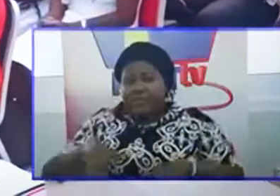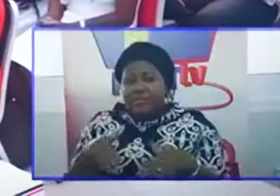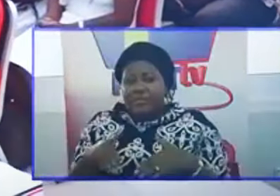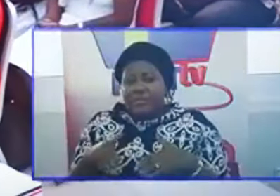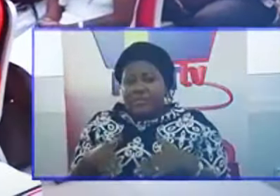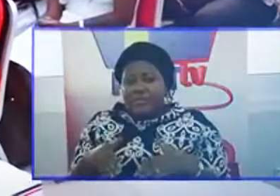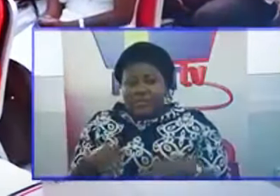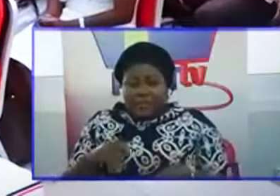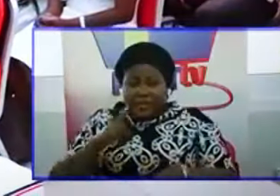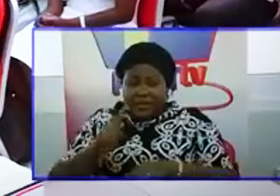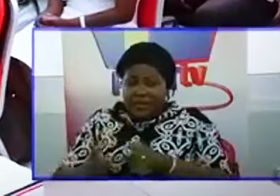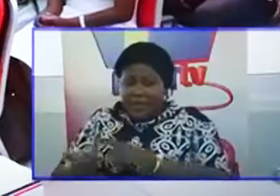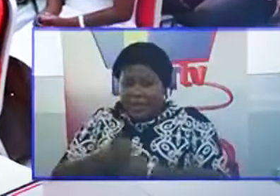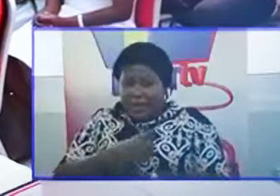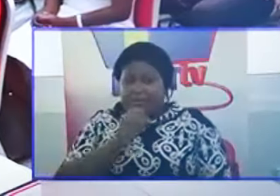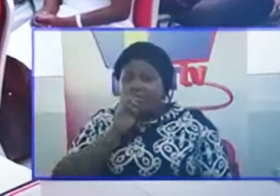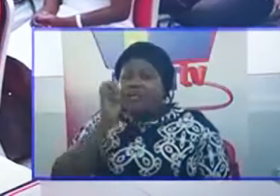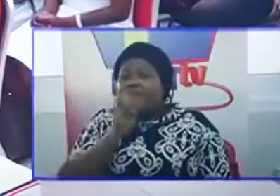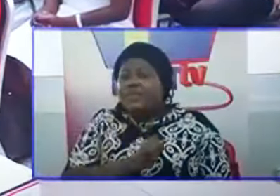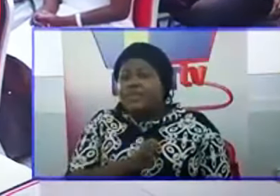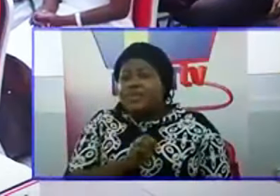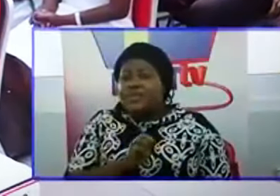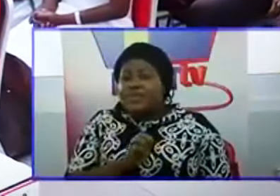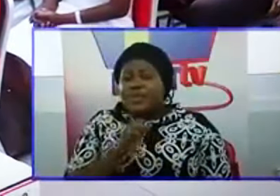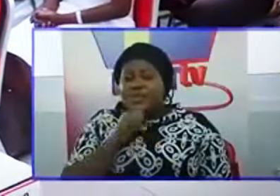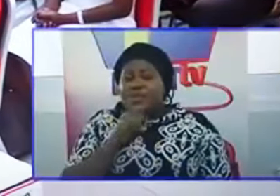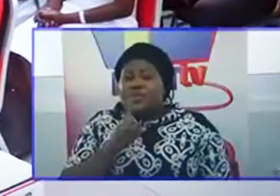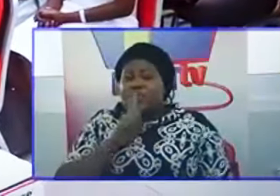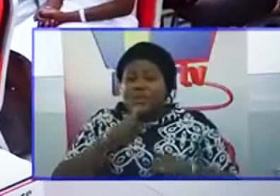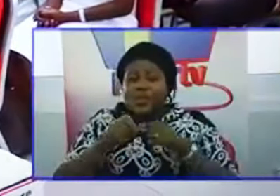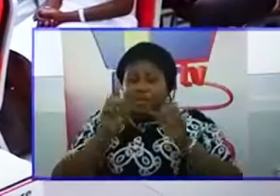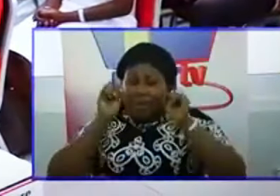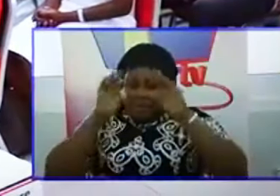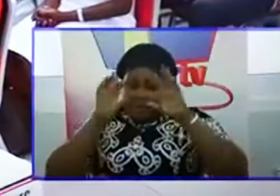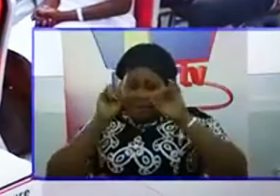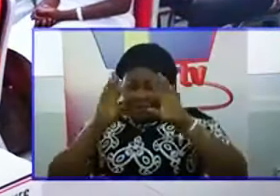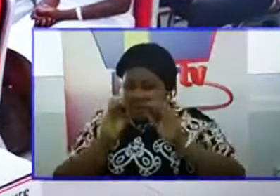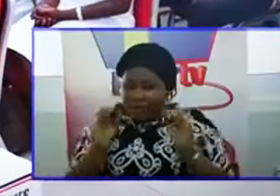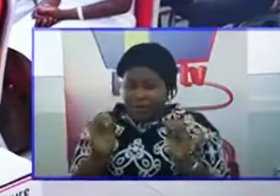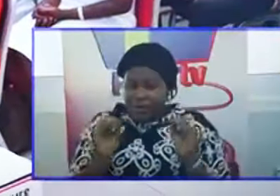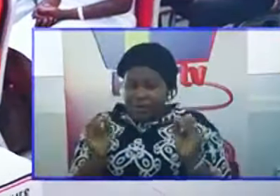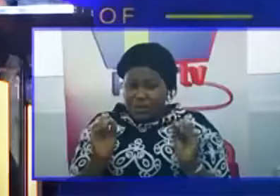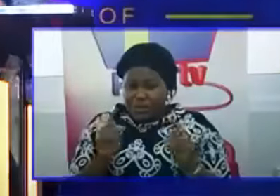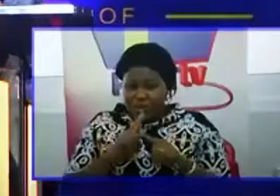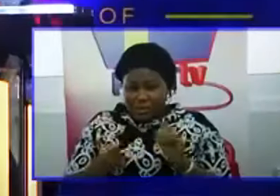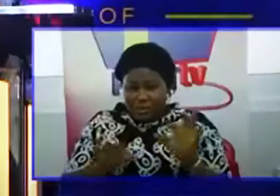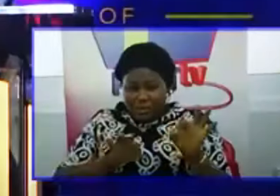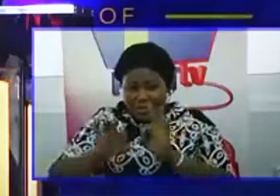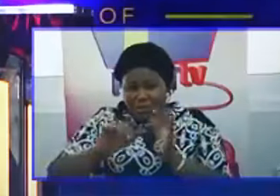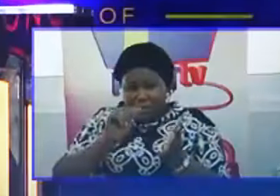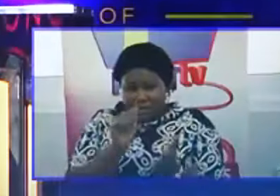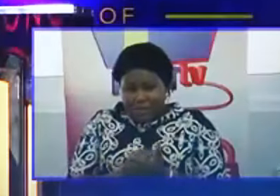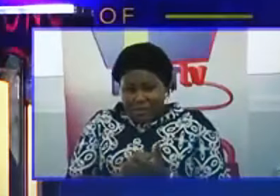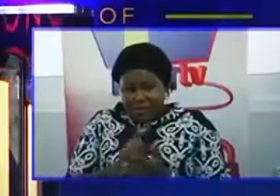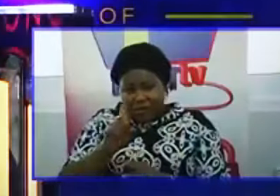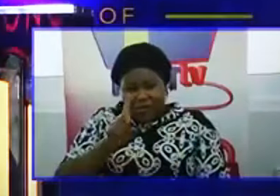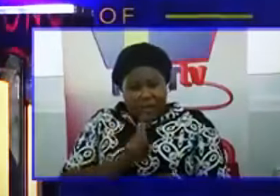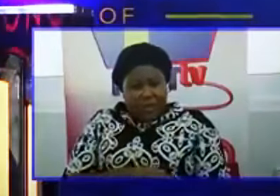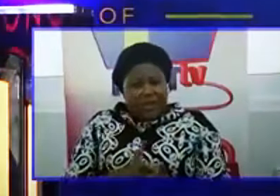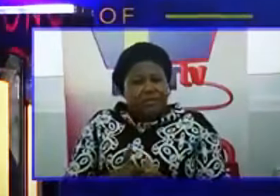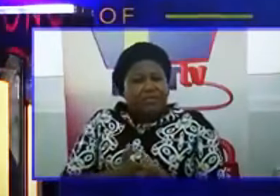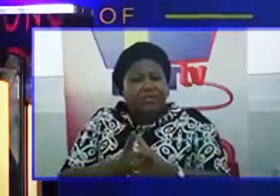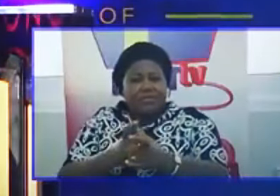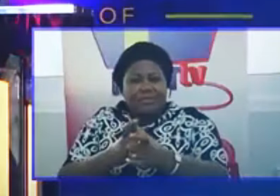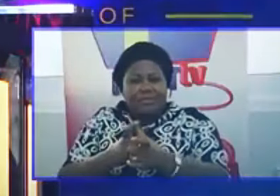days are evil, he was not talking about witches and wizards. He was talking about the fact that the time is running faster than you